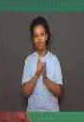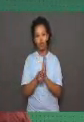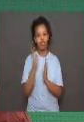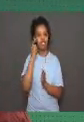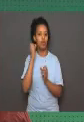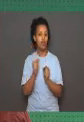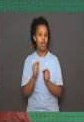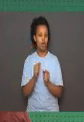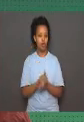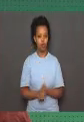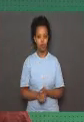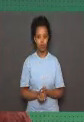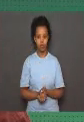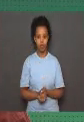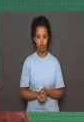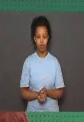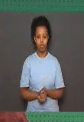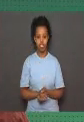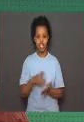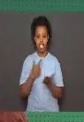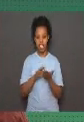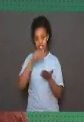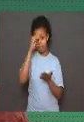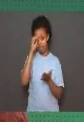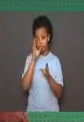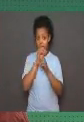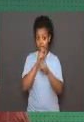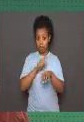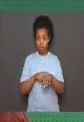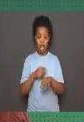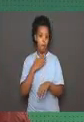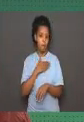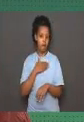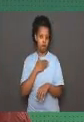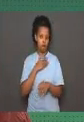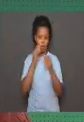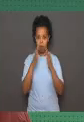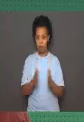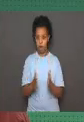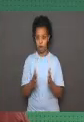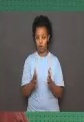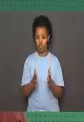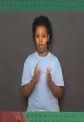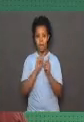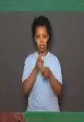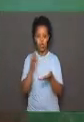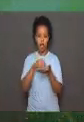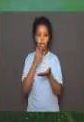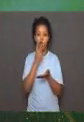as well. At the end of this lesson, please ask your teacher to review your